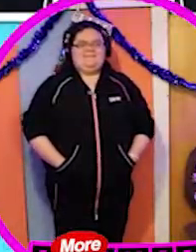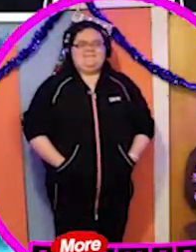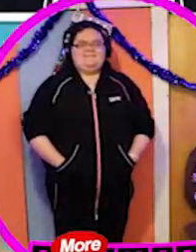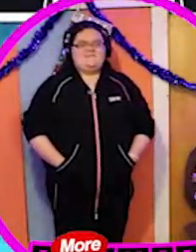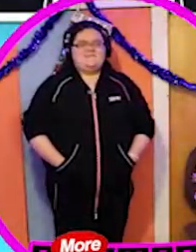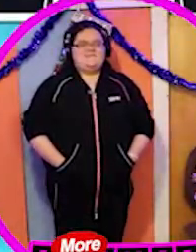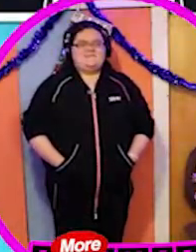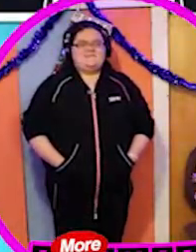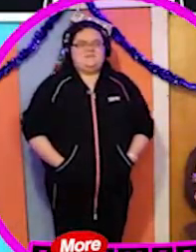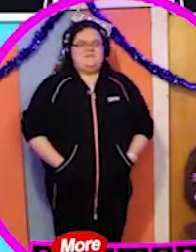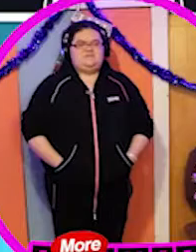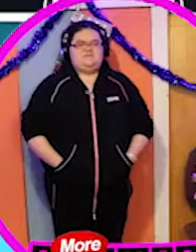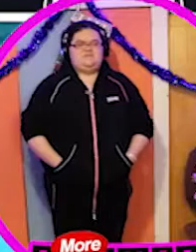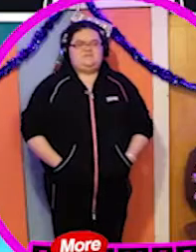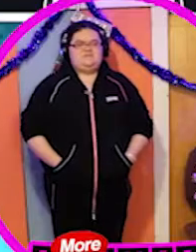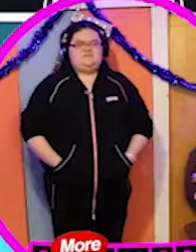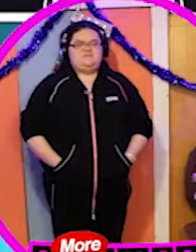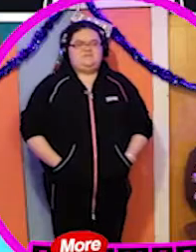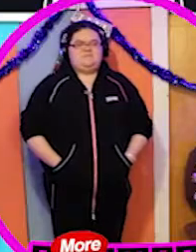It's getting rapid. Oh, he jumped on.